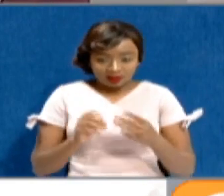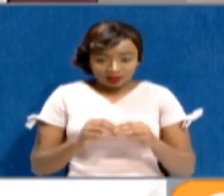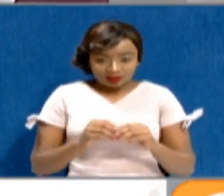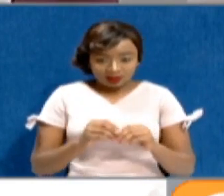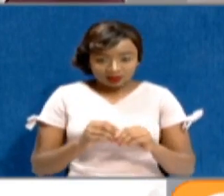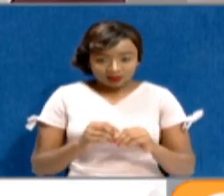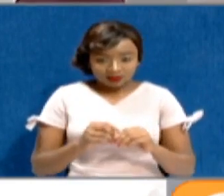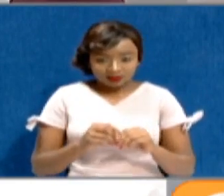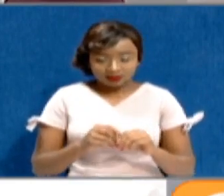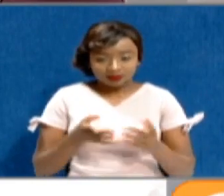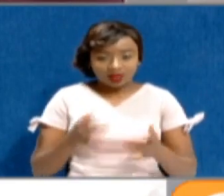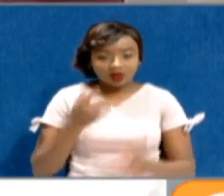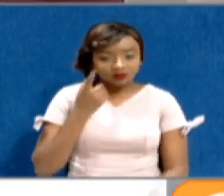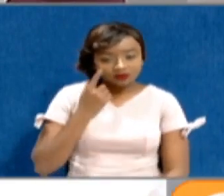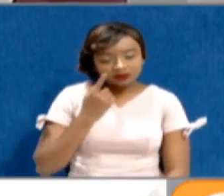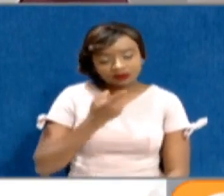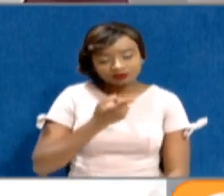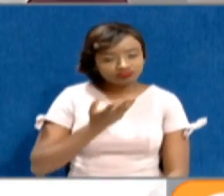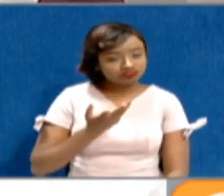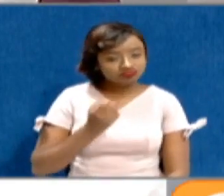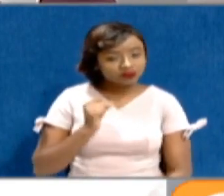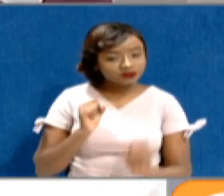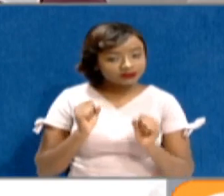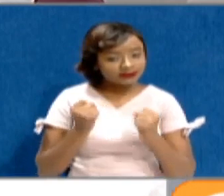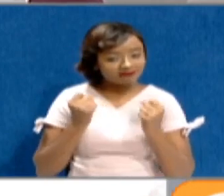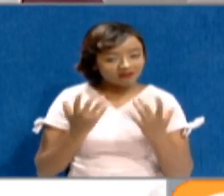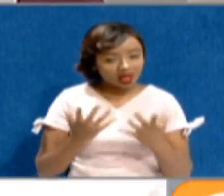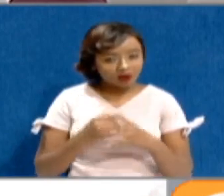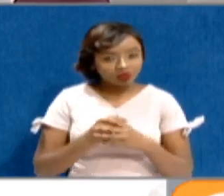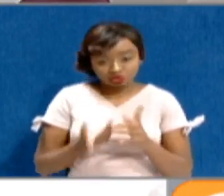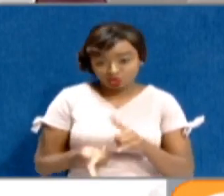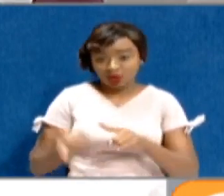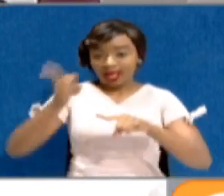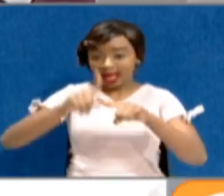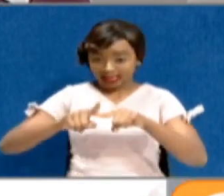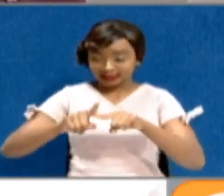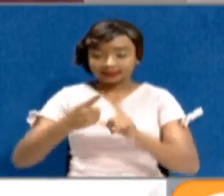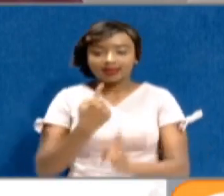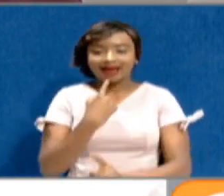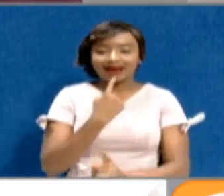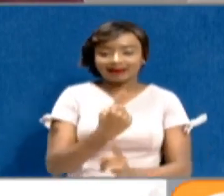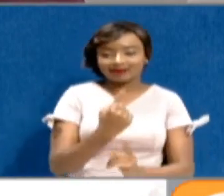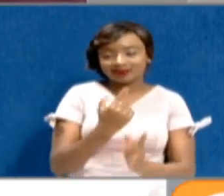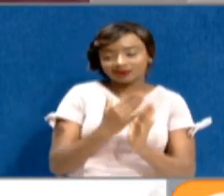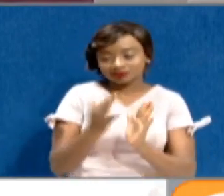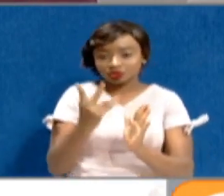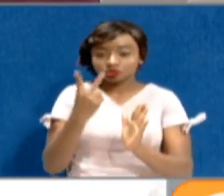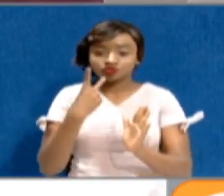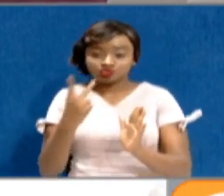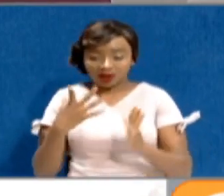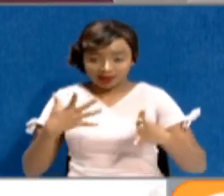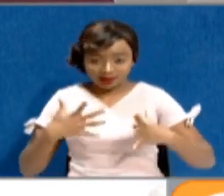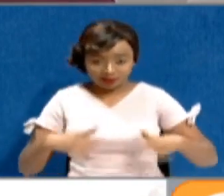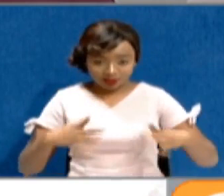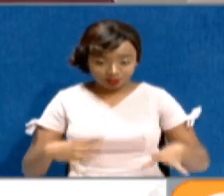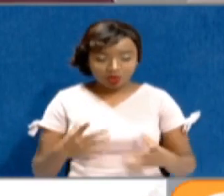Now in phase 2, you are looking for extended safety. You have about 100 to 200 human beings in this particular